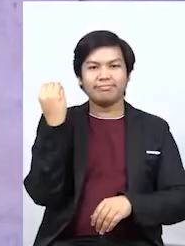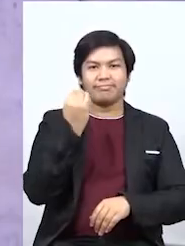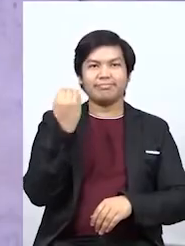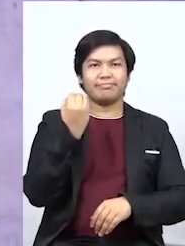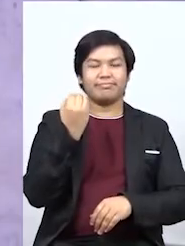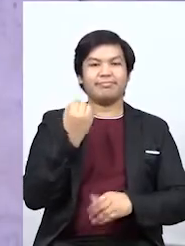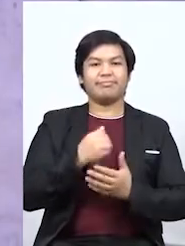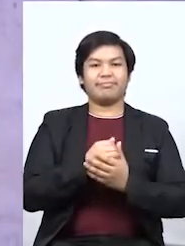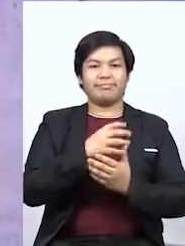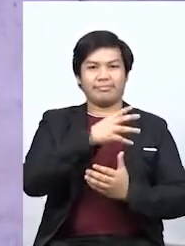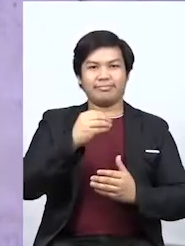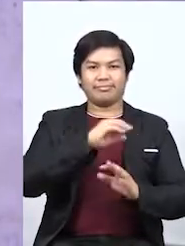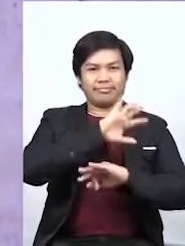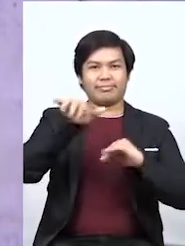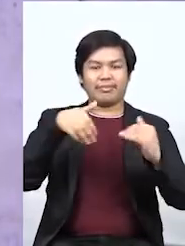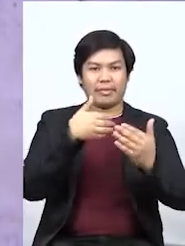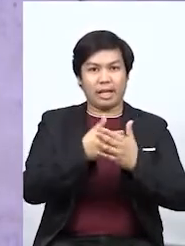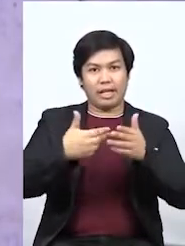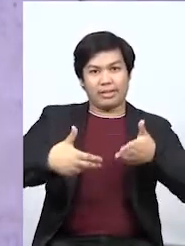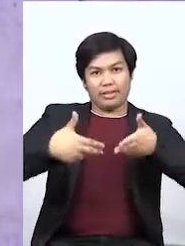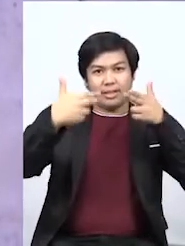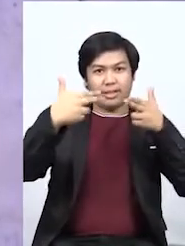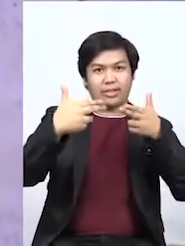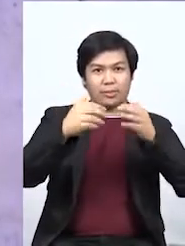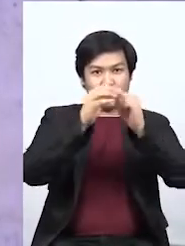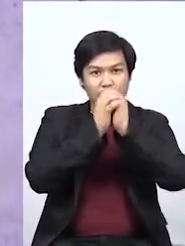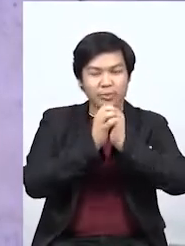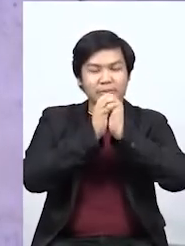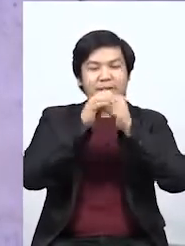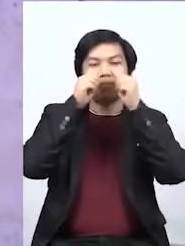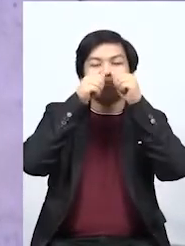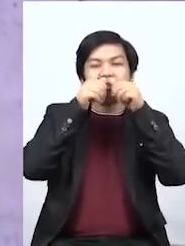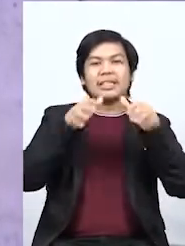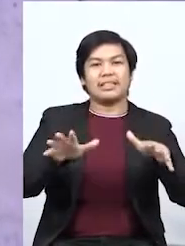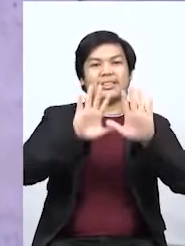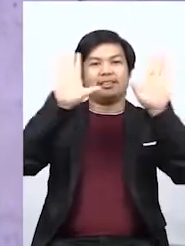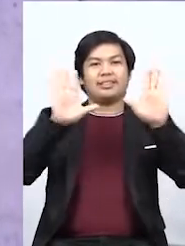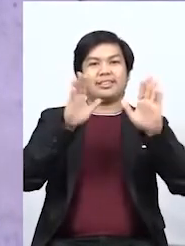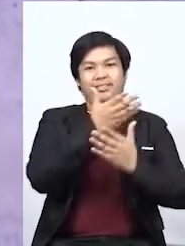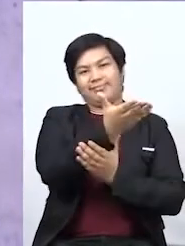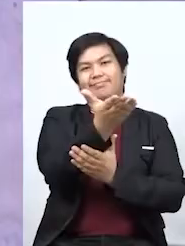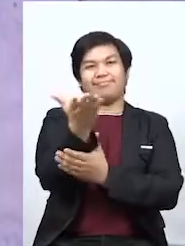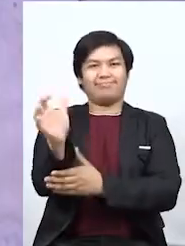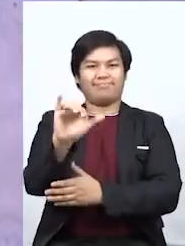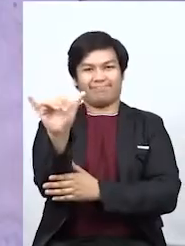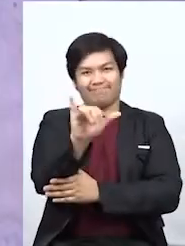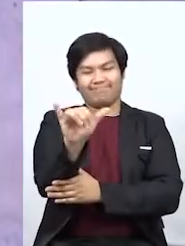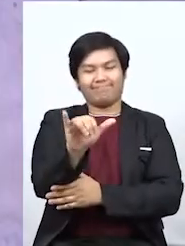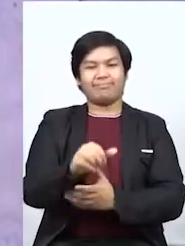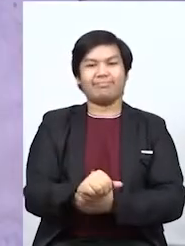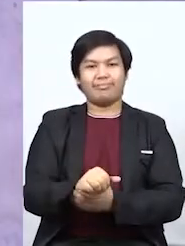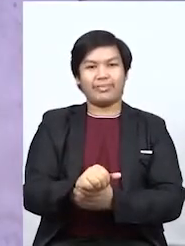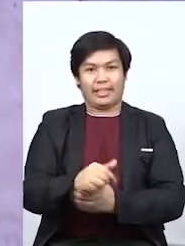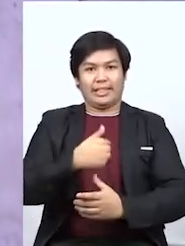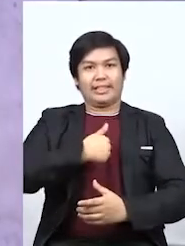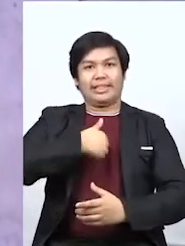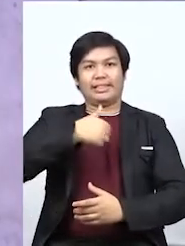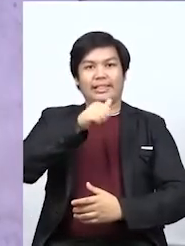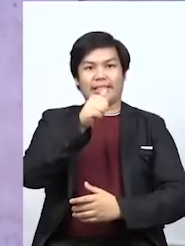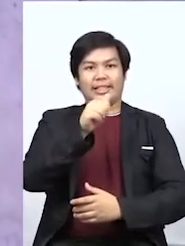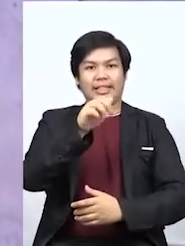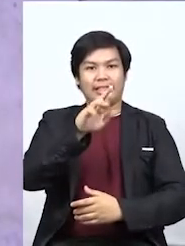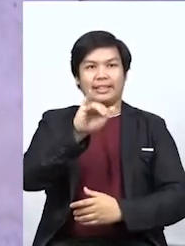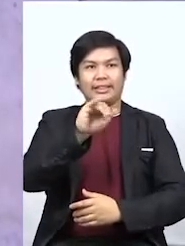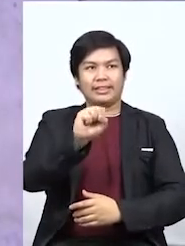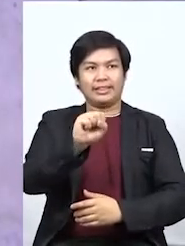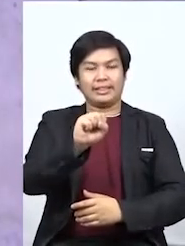and to all our online worshipers a blessed Sunday to all of you as well I'm elder Aris lage and I would